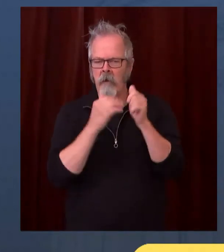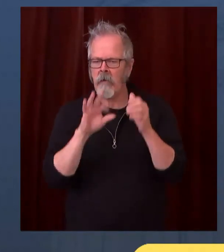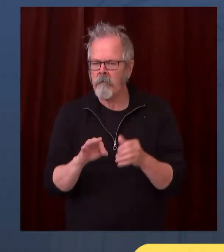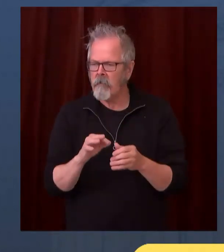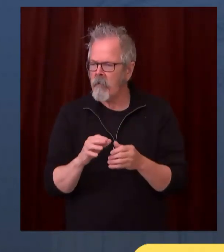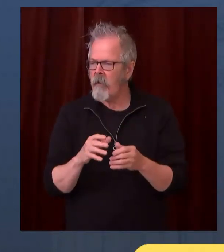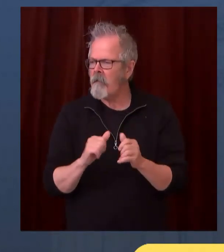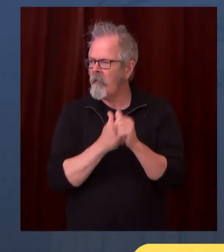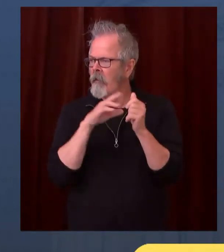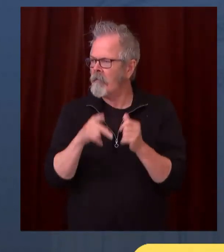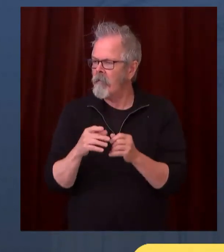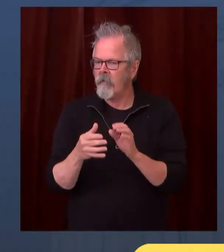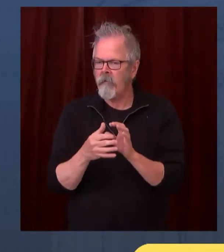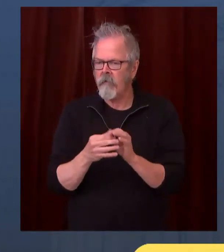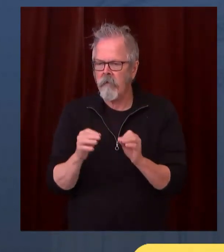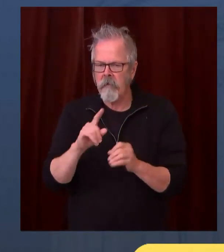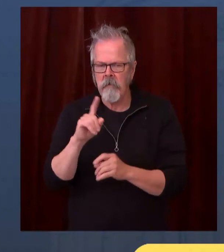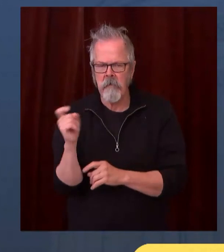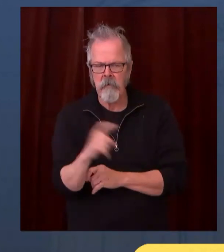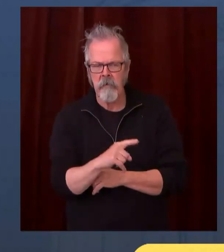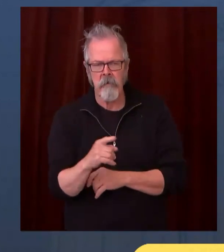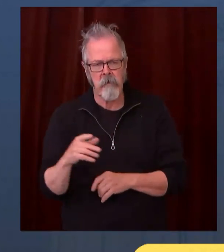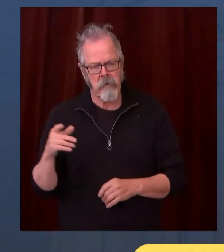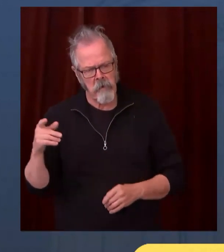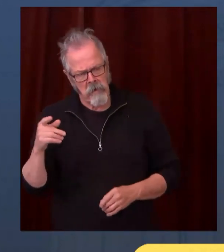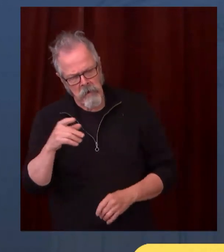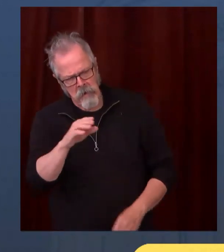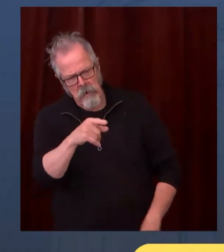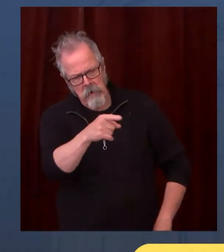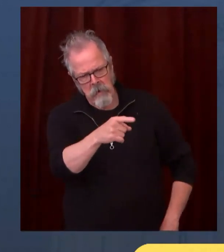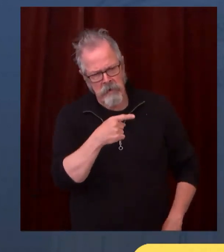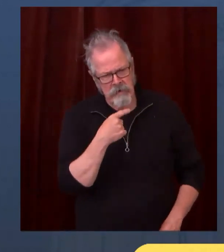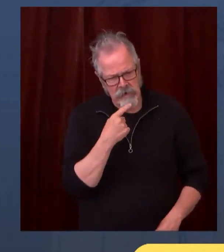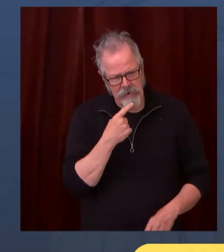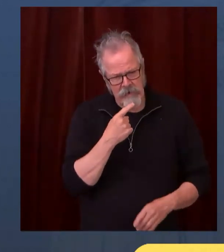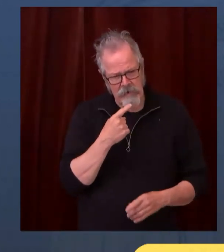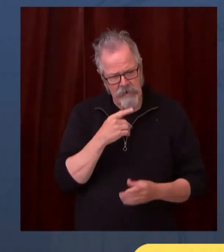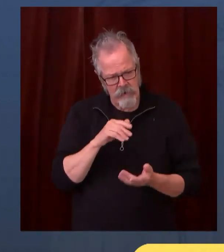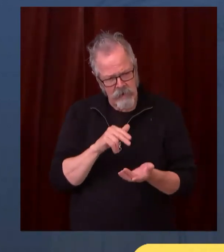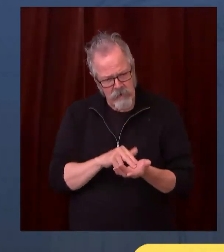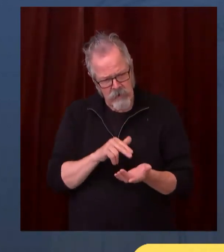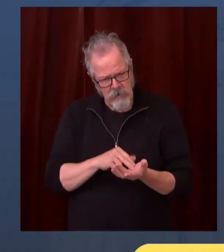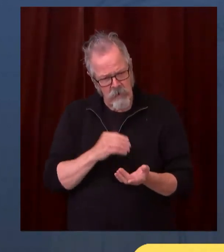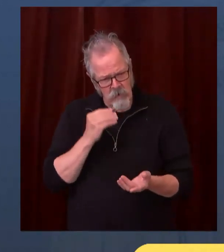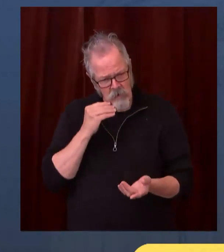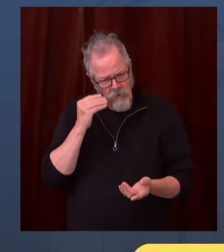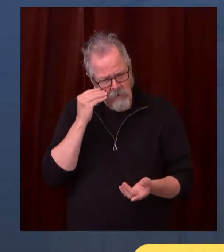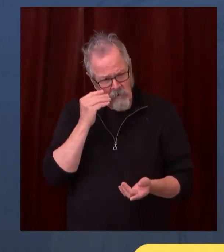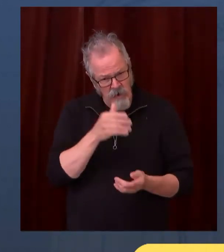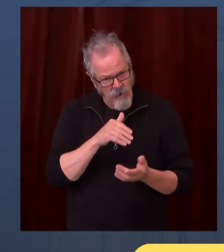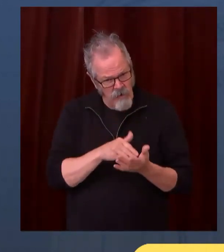training, or is there a lack of PPE, or how do you attribute that?